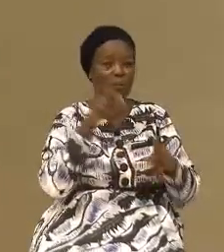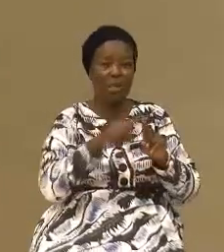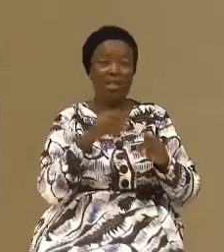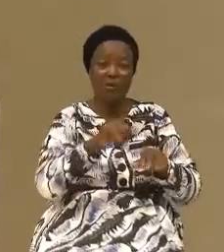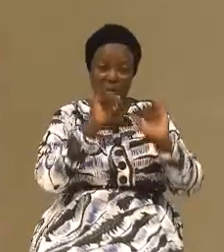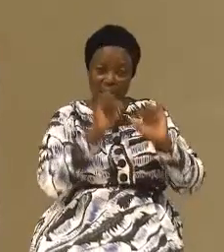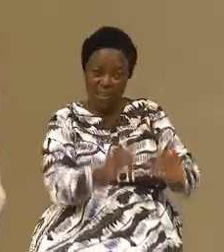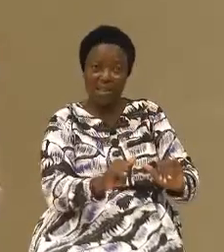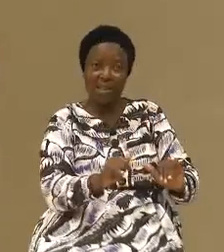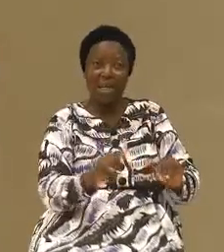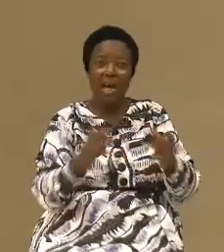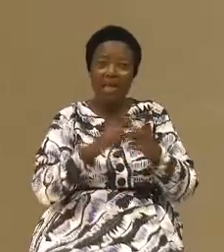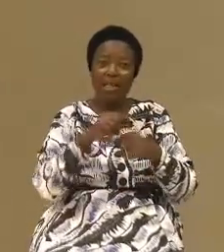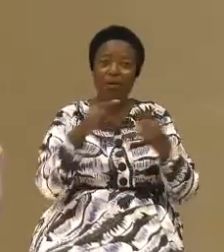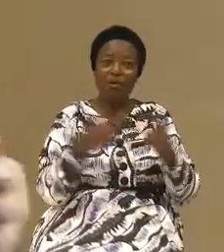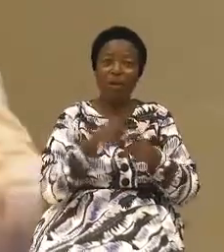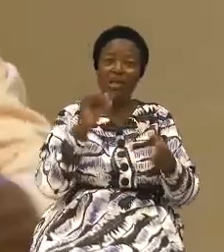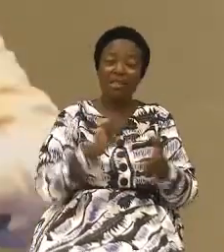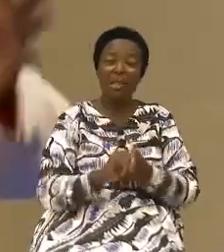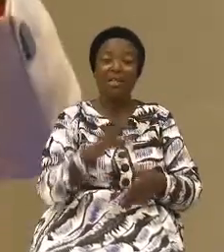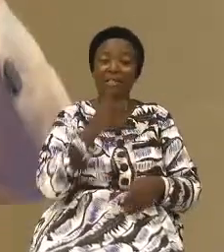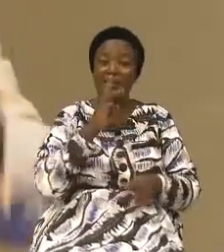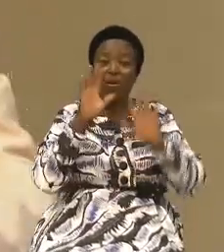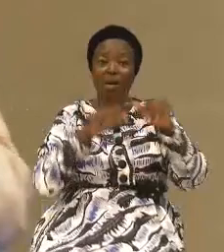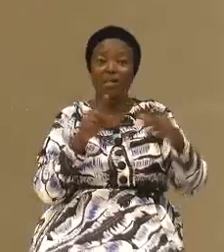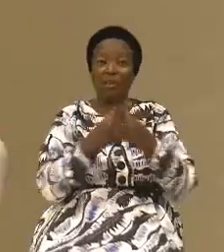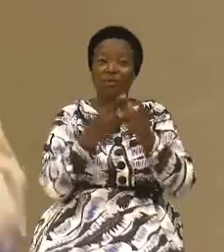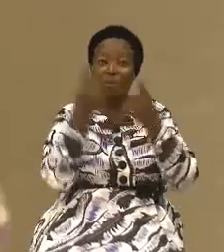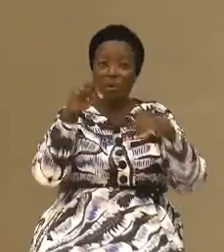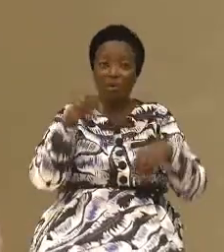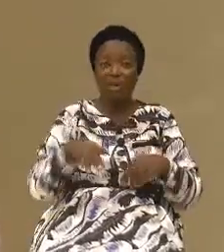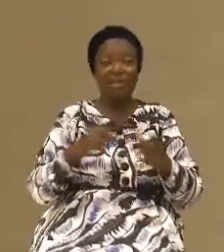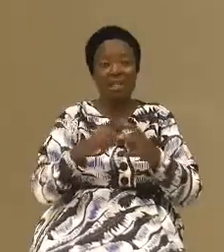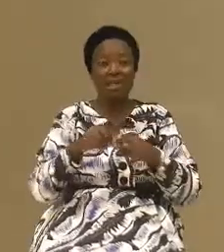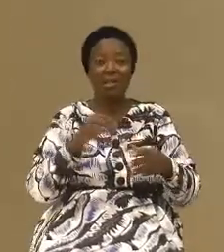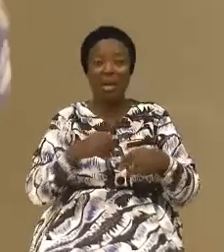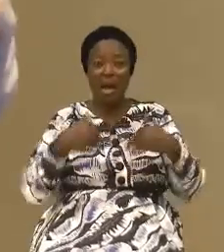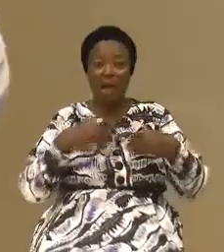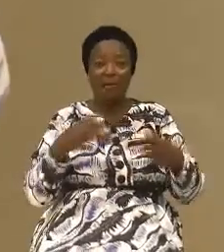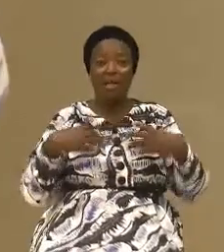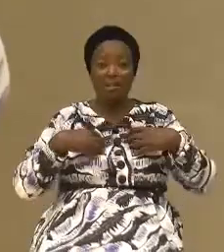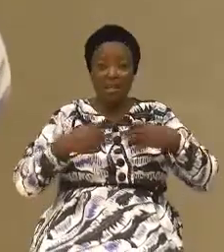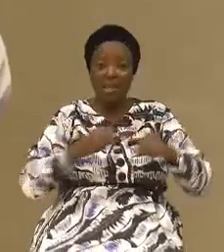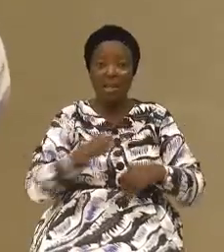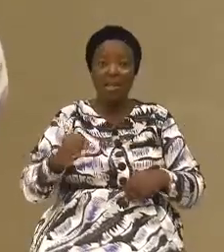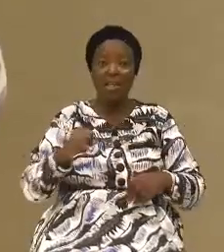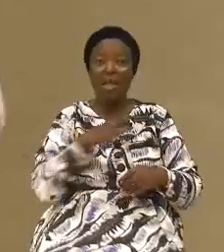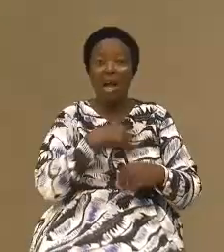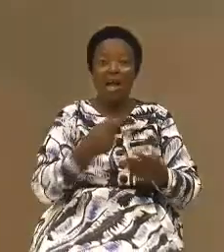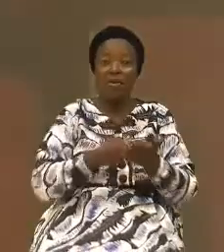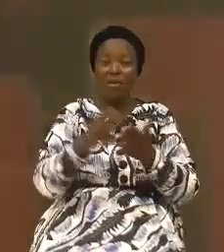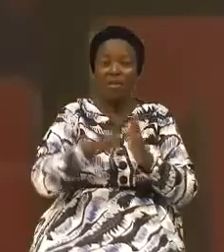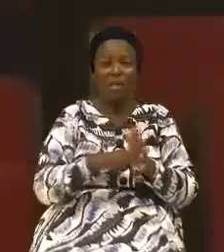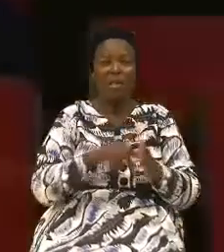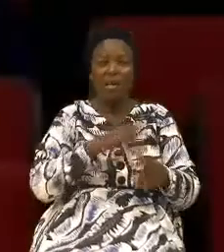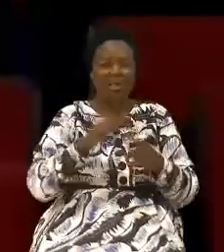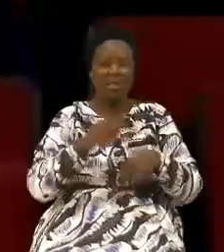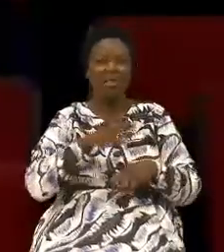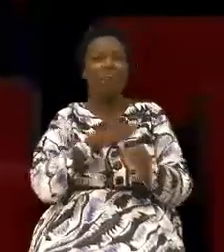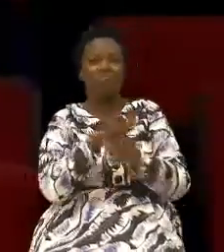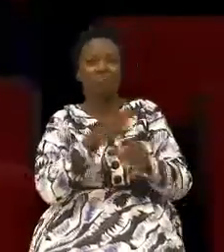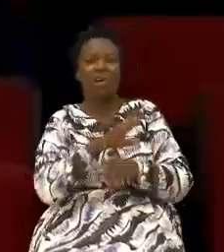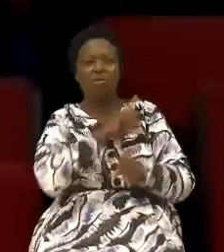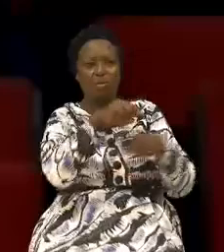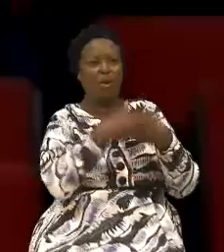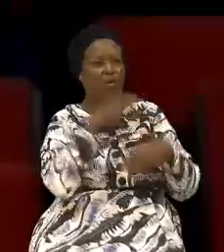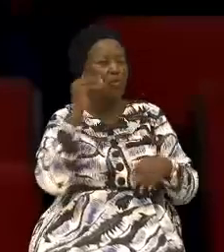and healing and holiness, they don't say that's enough. They're waiting. And when the showers begin to fall, they have salvation, they